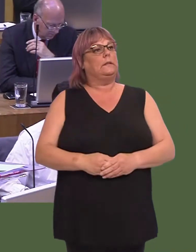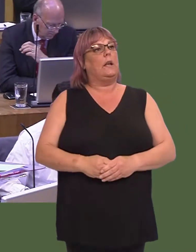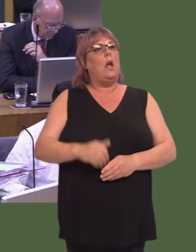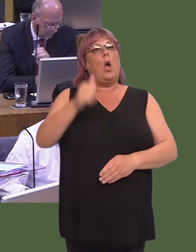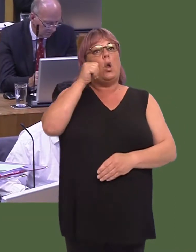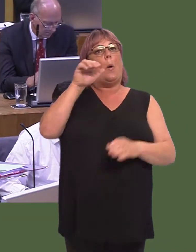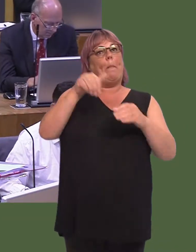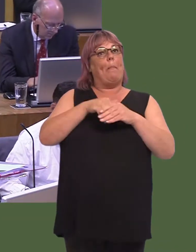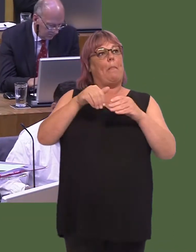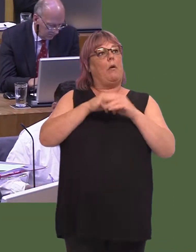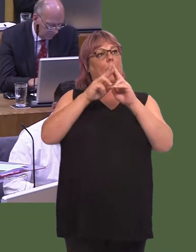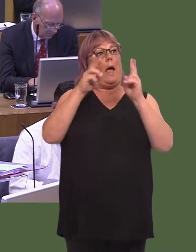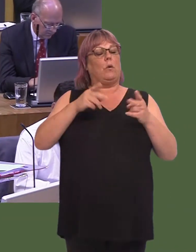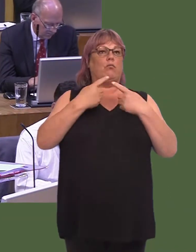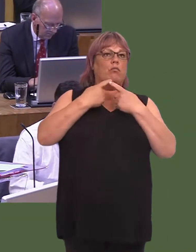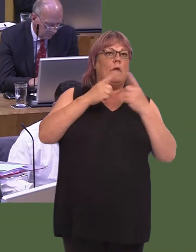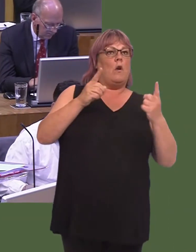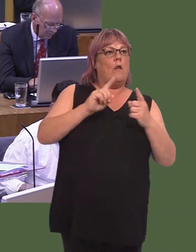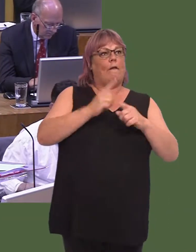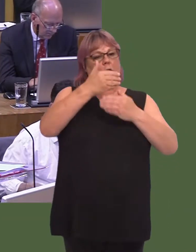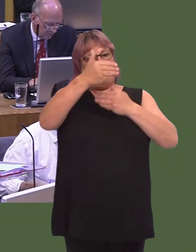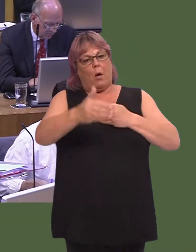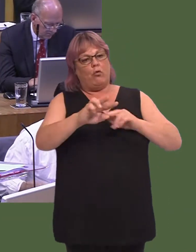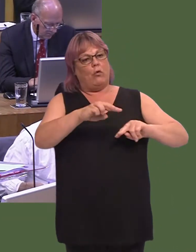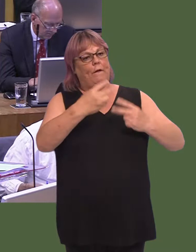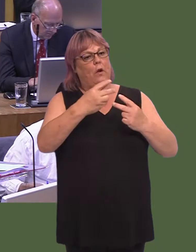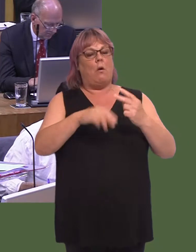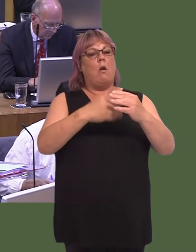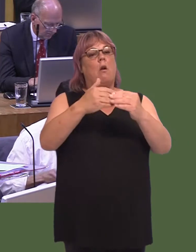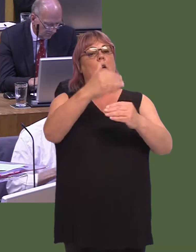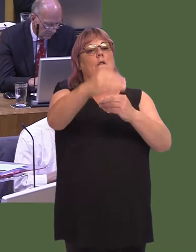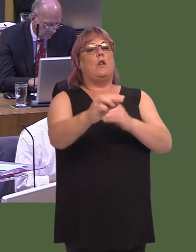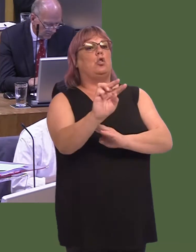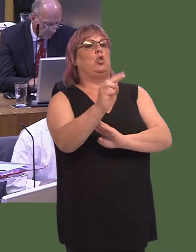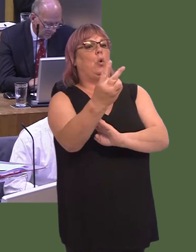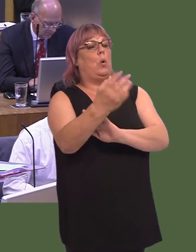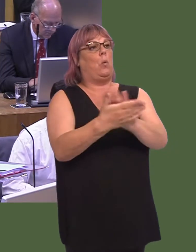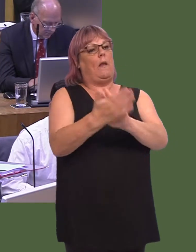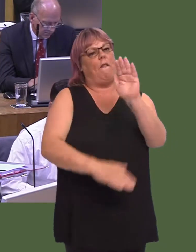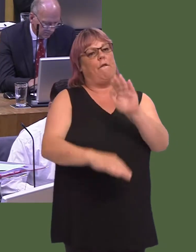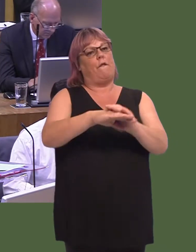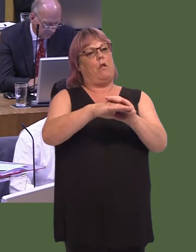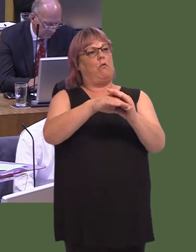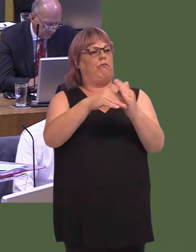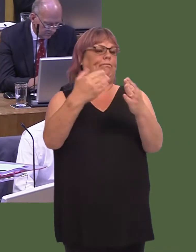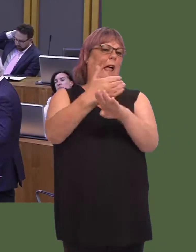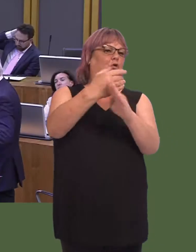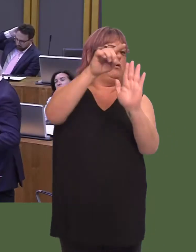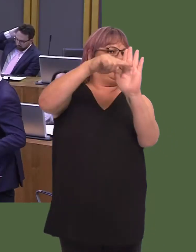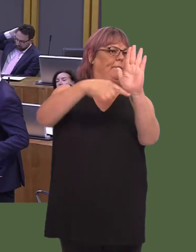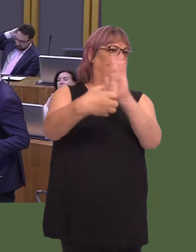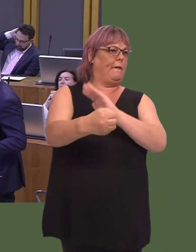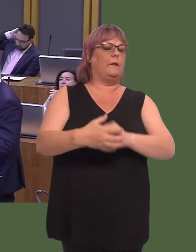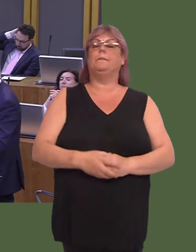know the Leader of the House recently updated members on the first phase of the review, and phase two will provide a comprehensive programme of actions to take